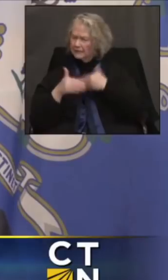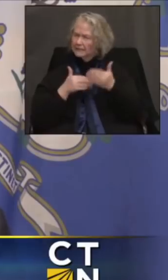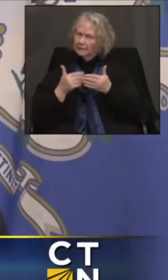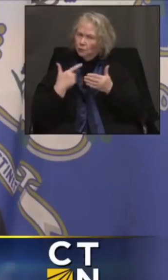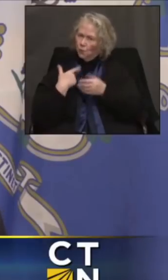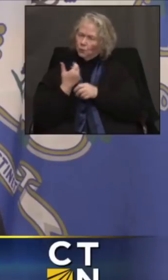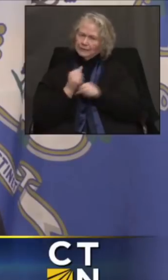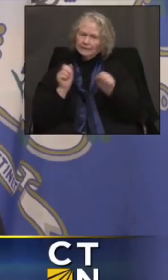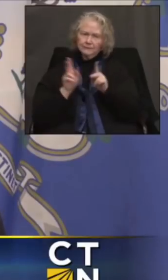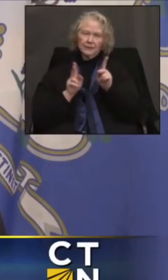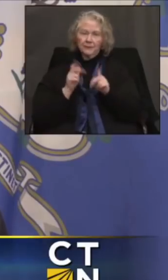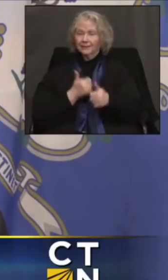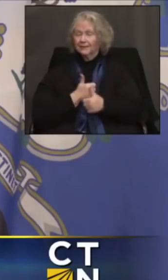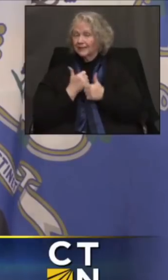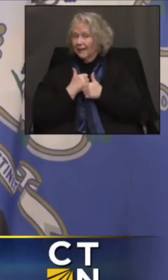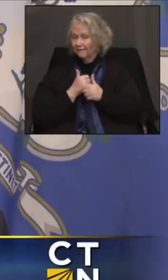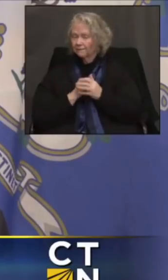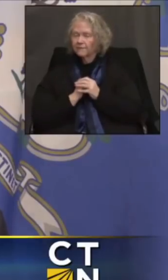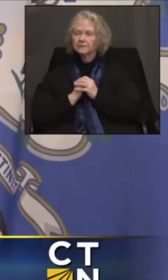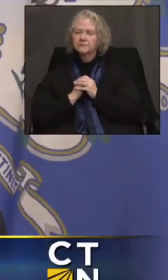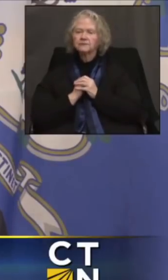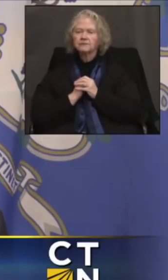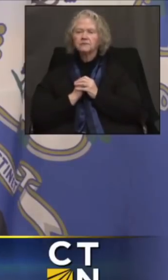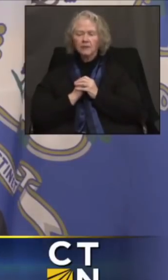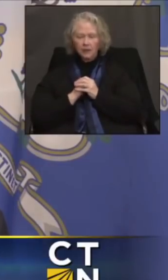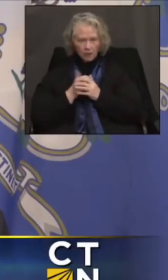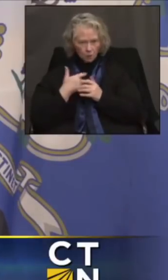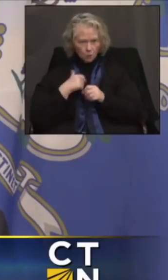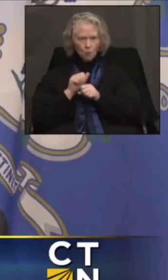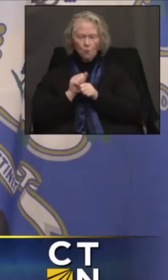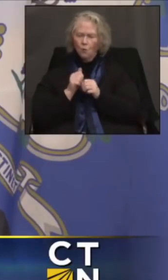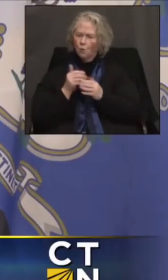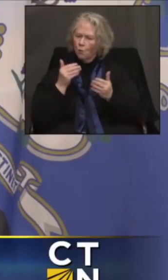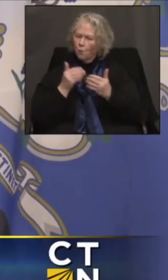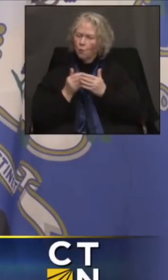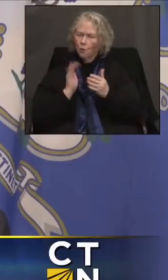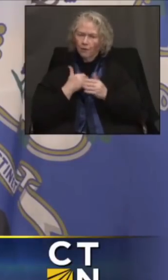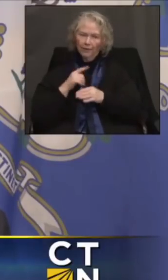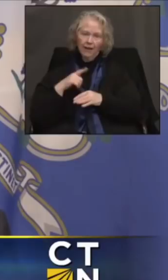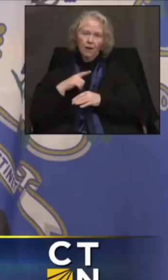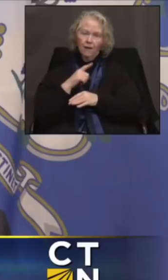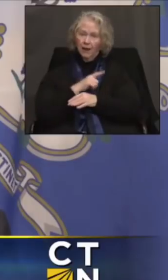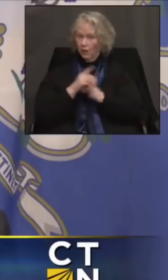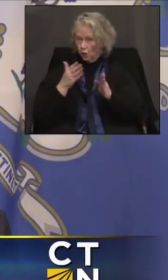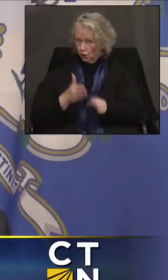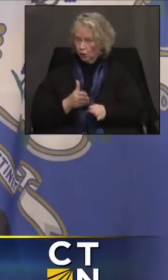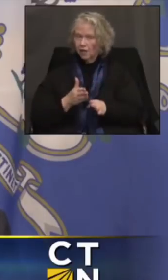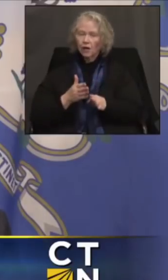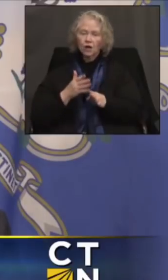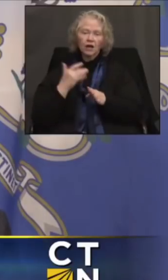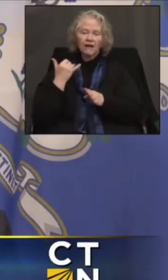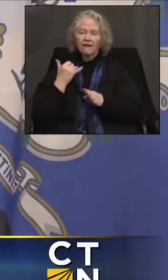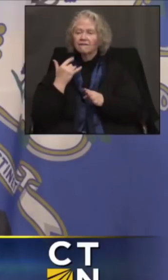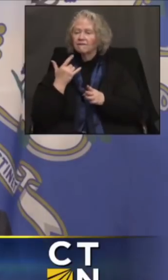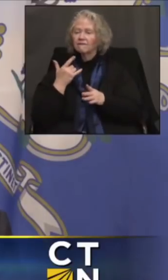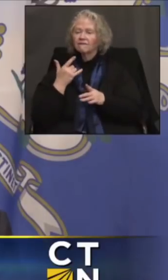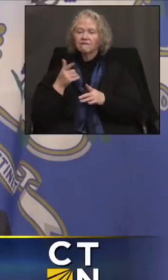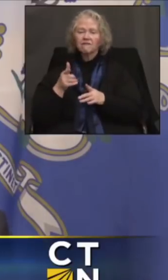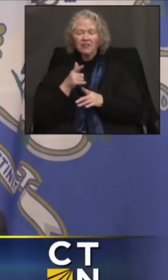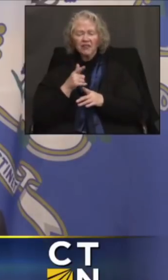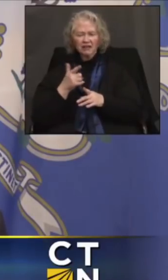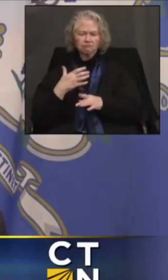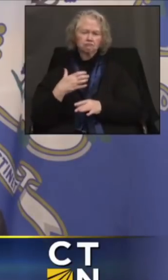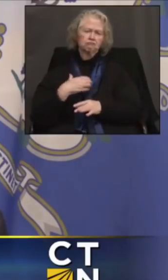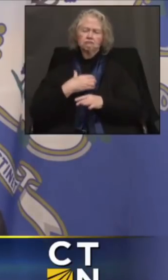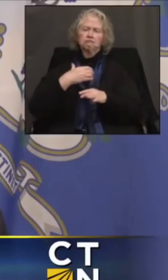lives. That said, we're working closely with the legislative leadership, and if there are any particular executive orders they feel